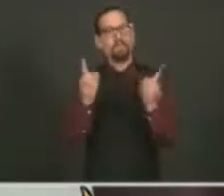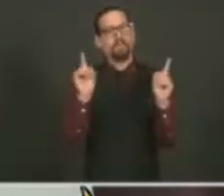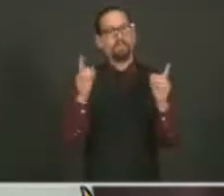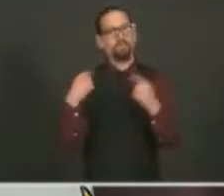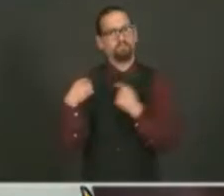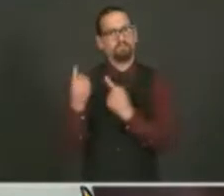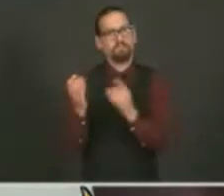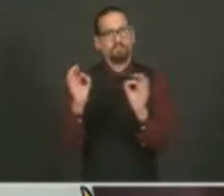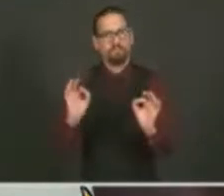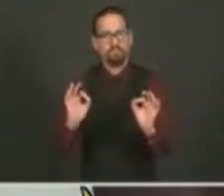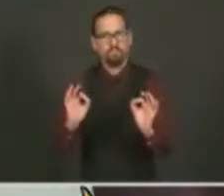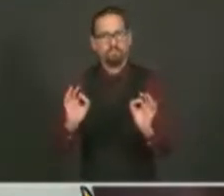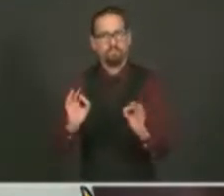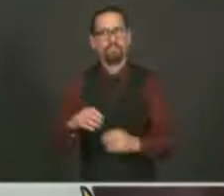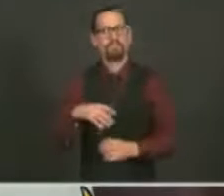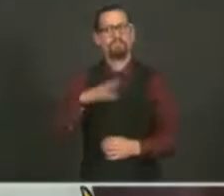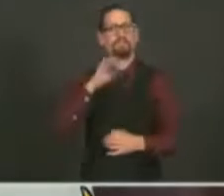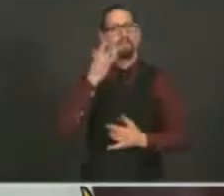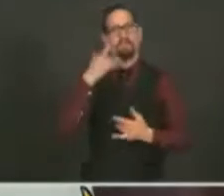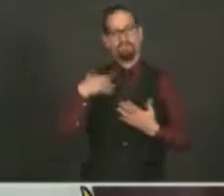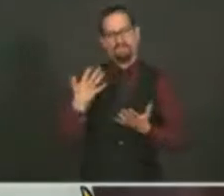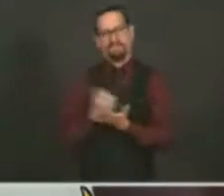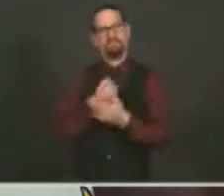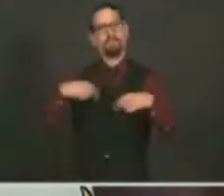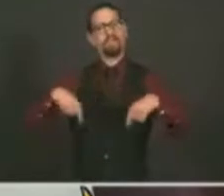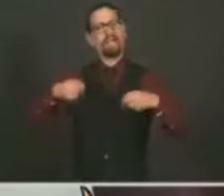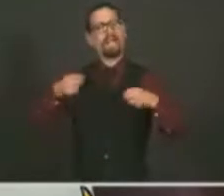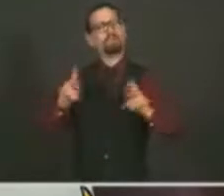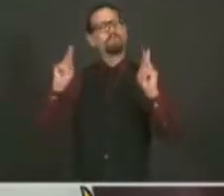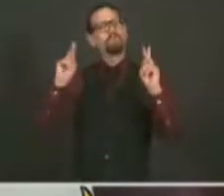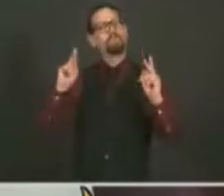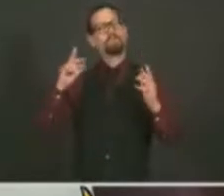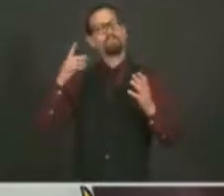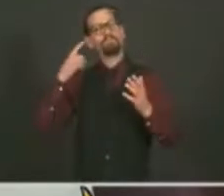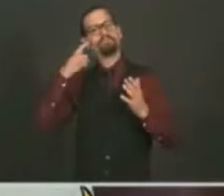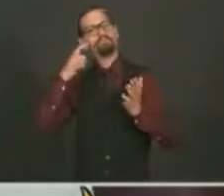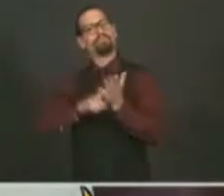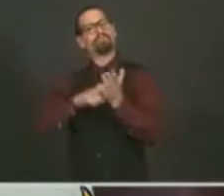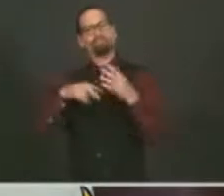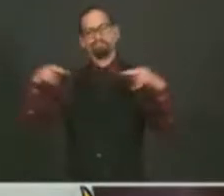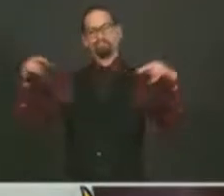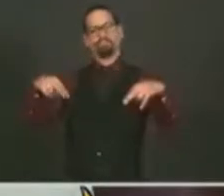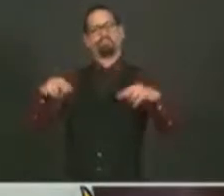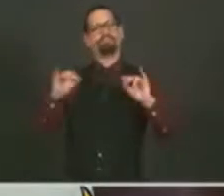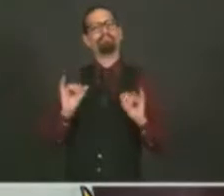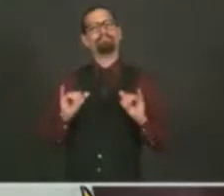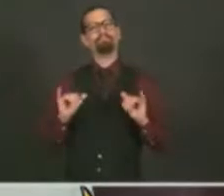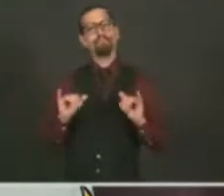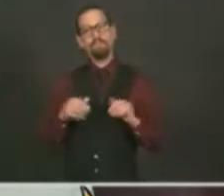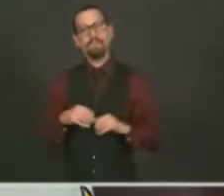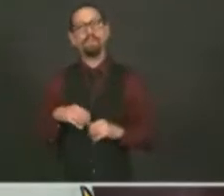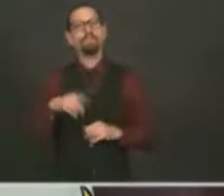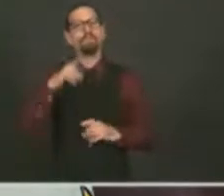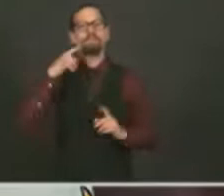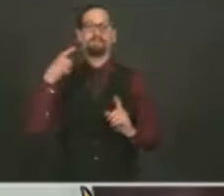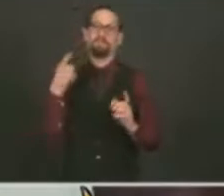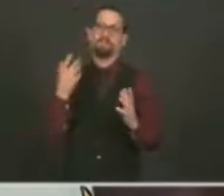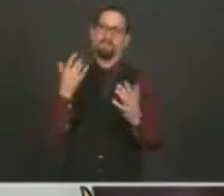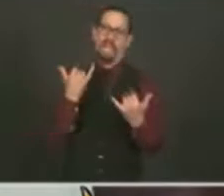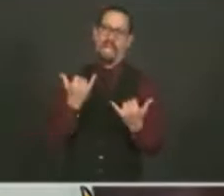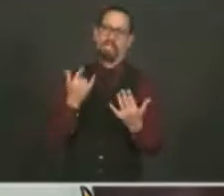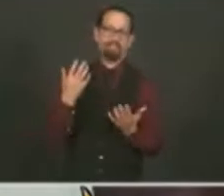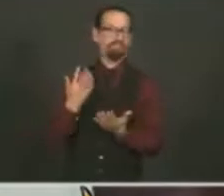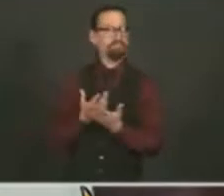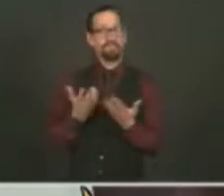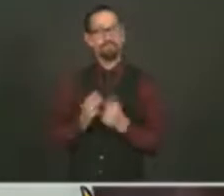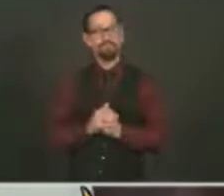would like to take this opportunity, however, to highlight that Pawtucket, although I have a